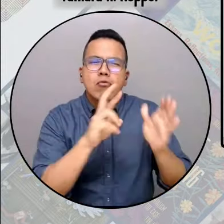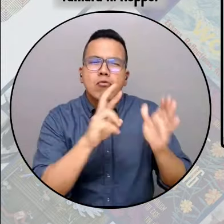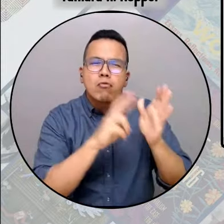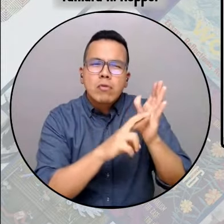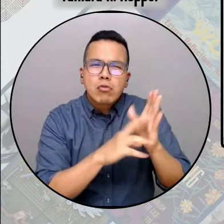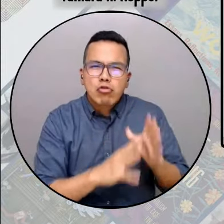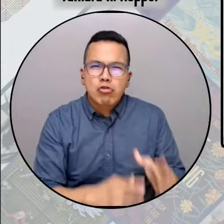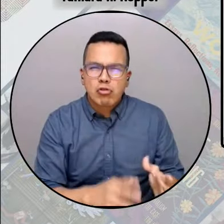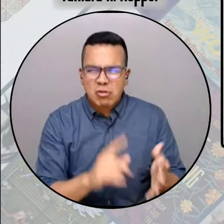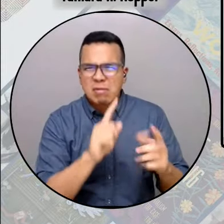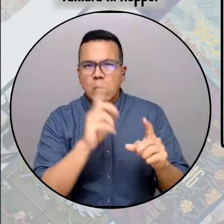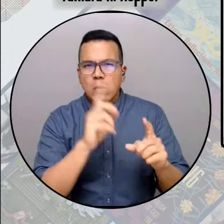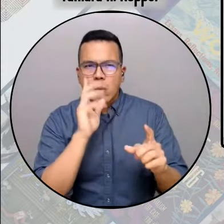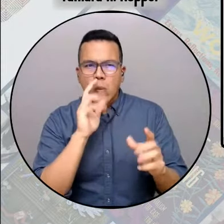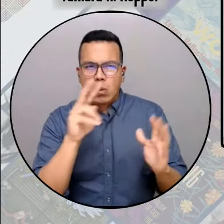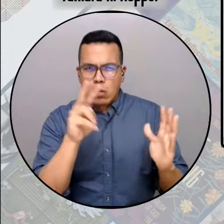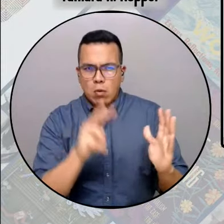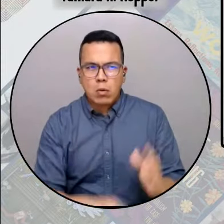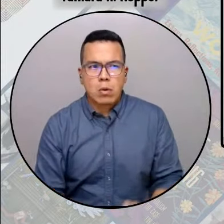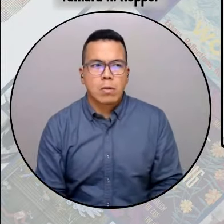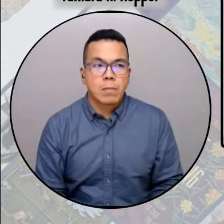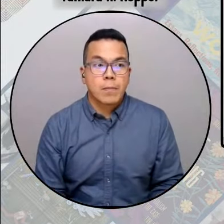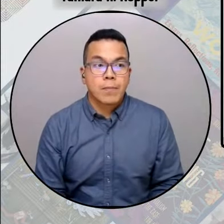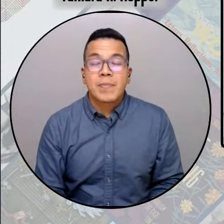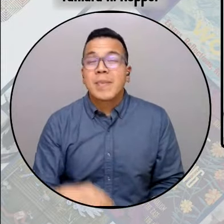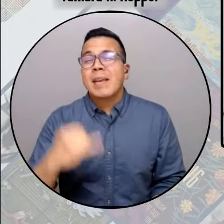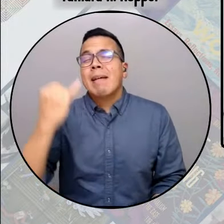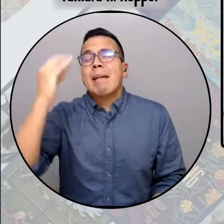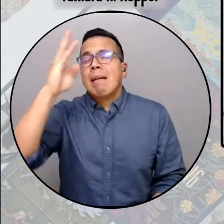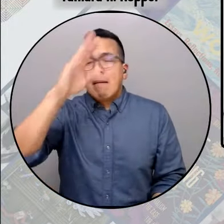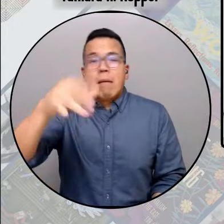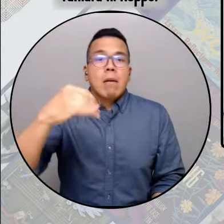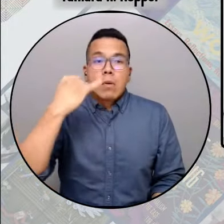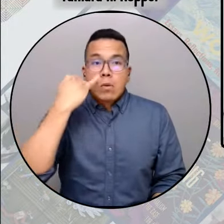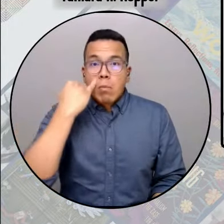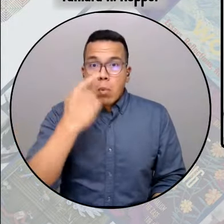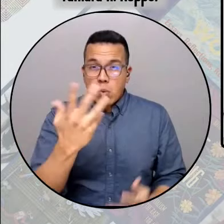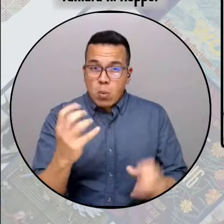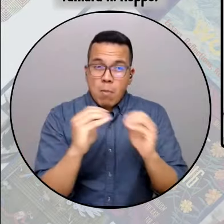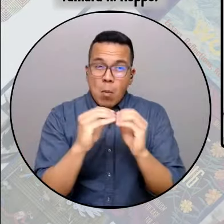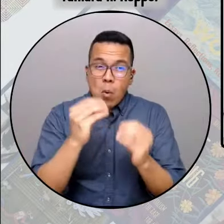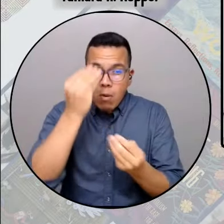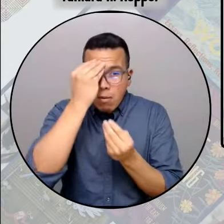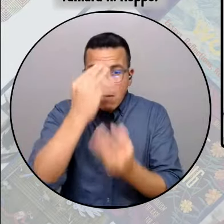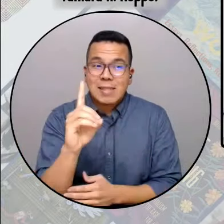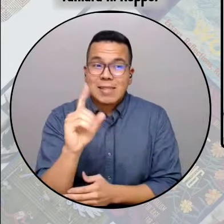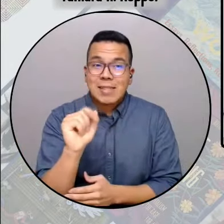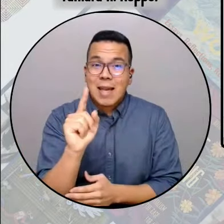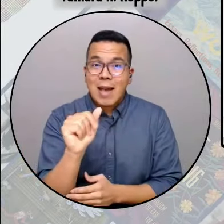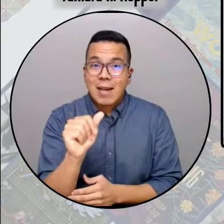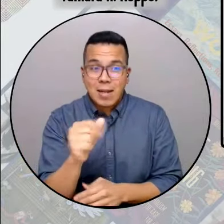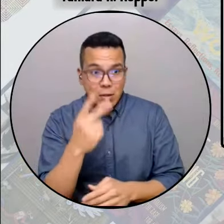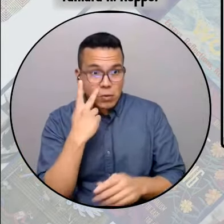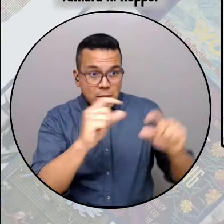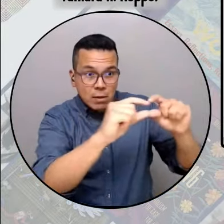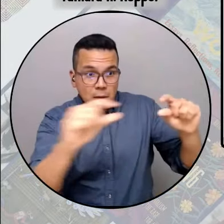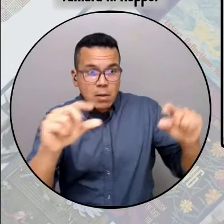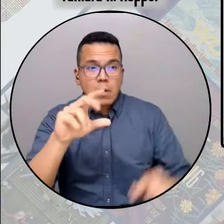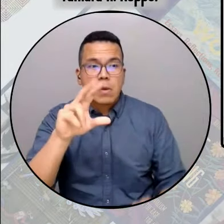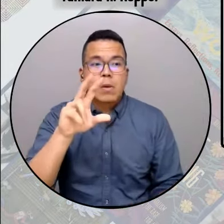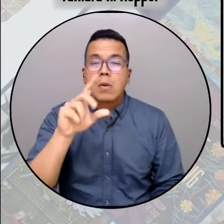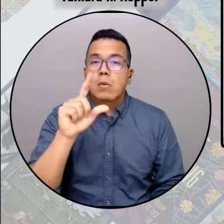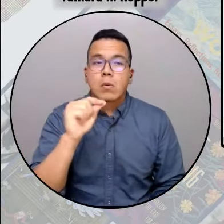moment. But this is where you would go if you want to find out data. It's called the Yearbook of Immigration